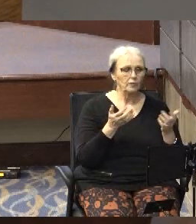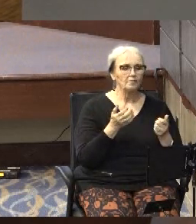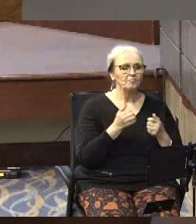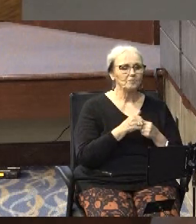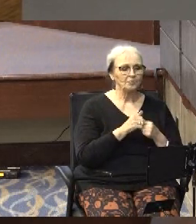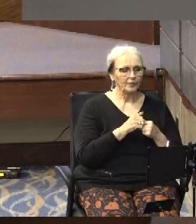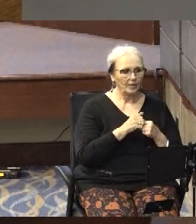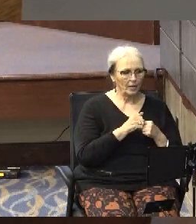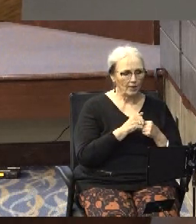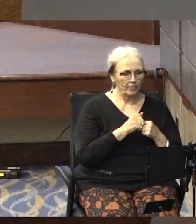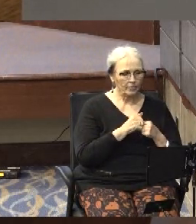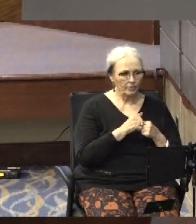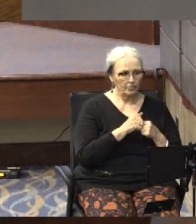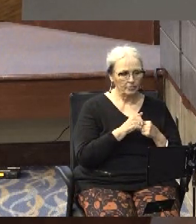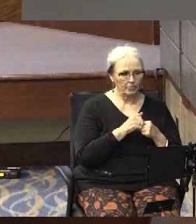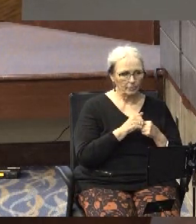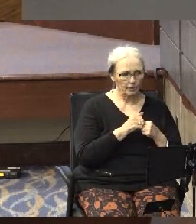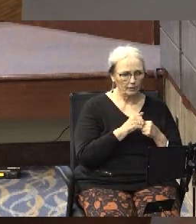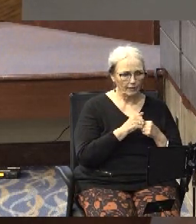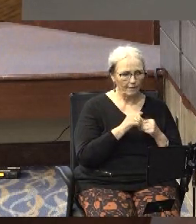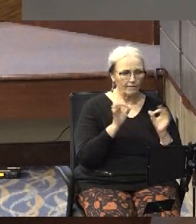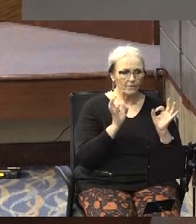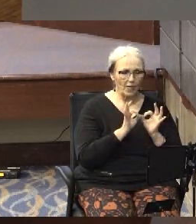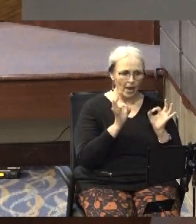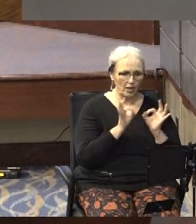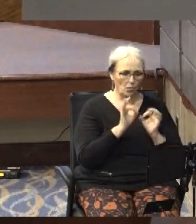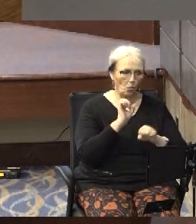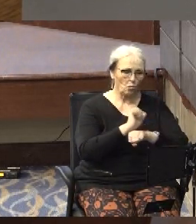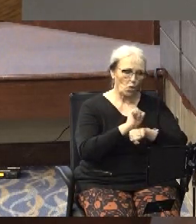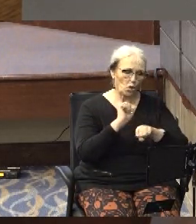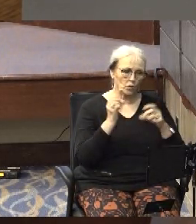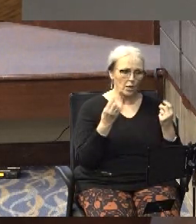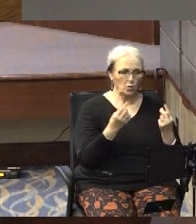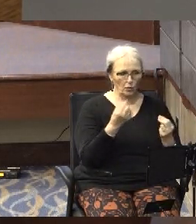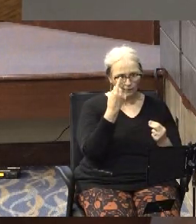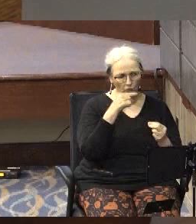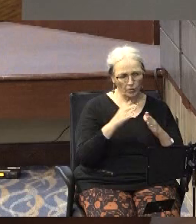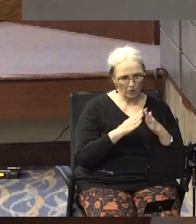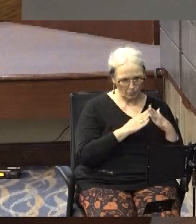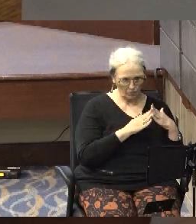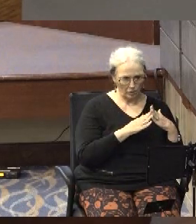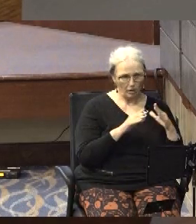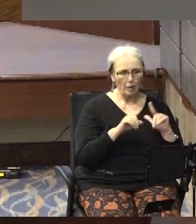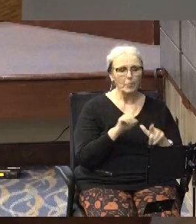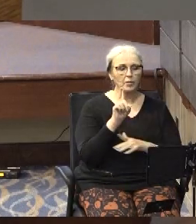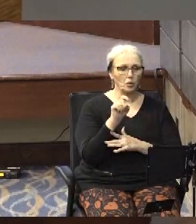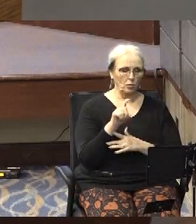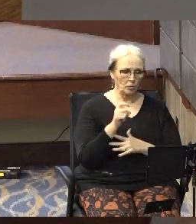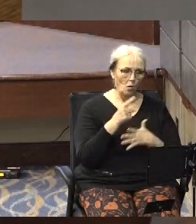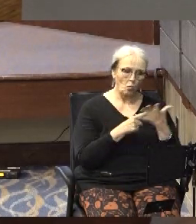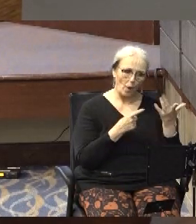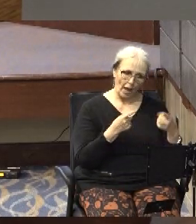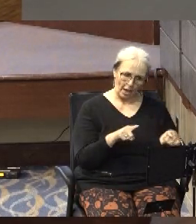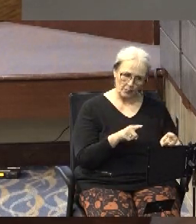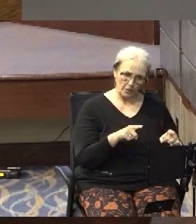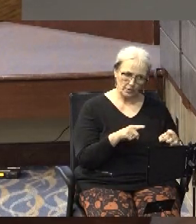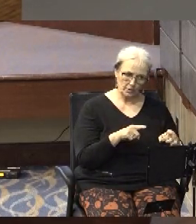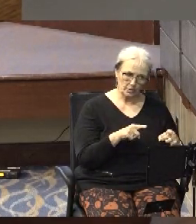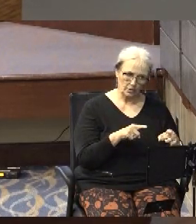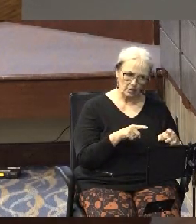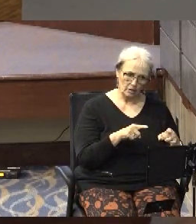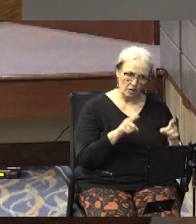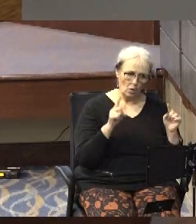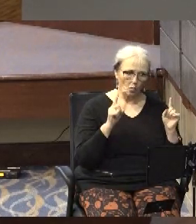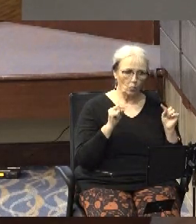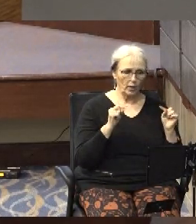resident of this neighborhood, the valuable work they do for our community. The question is, what happens